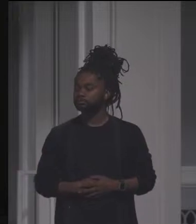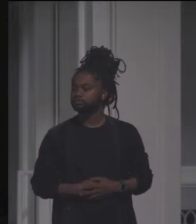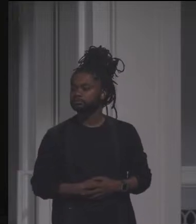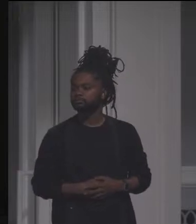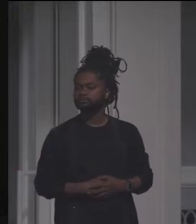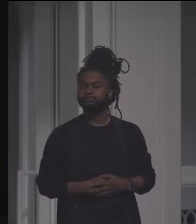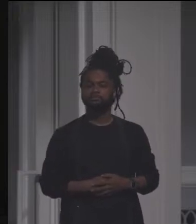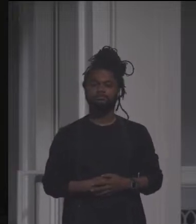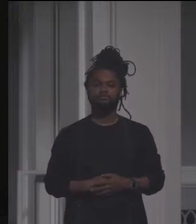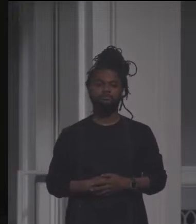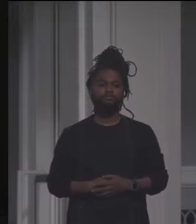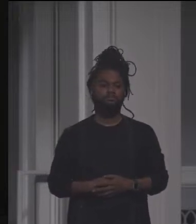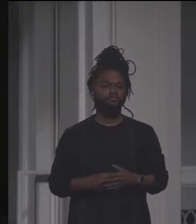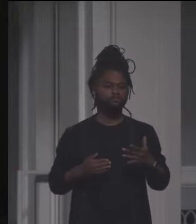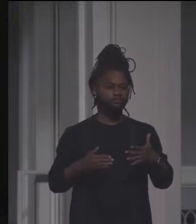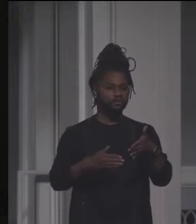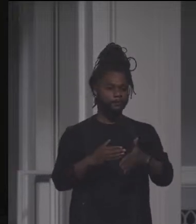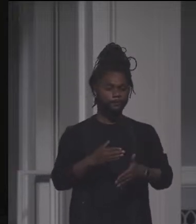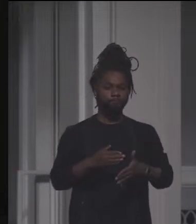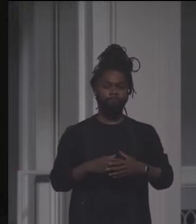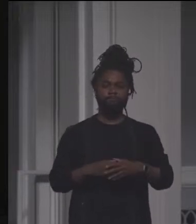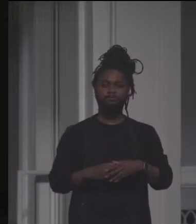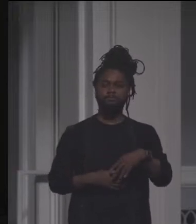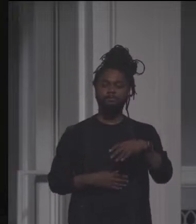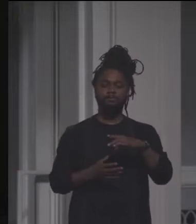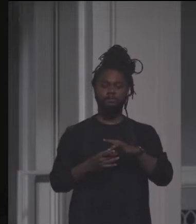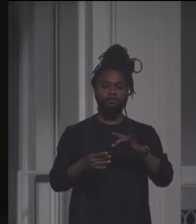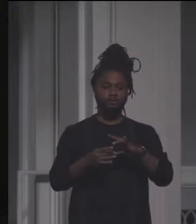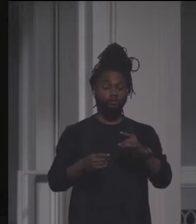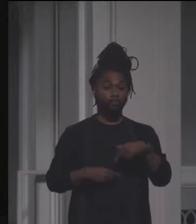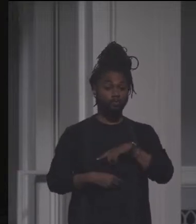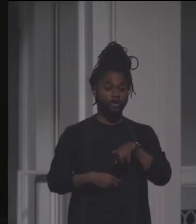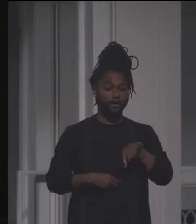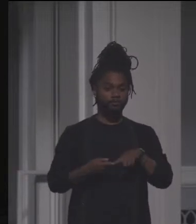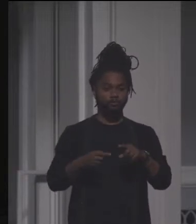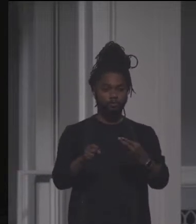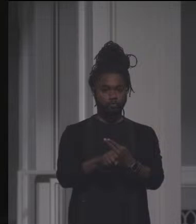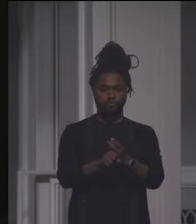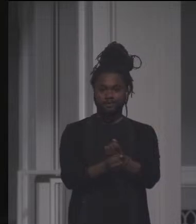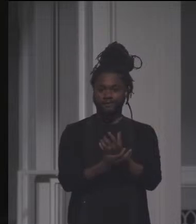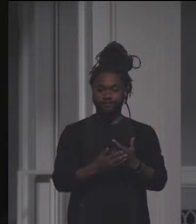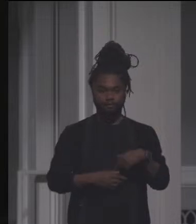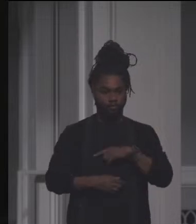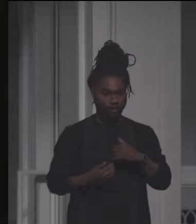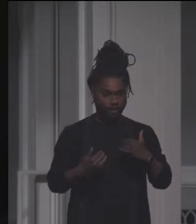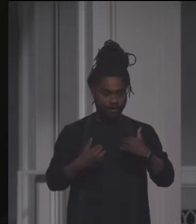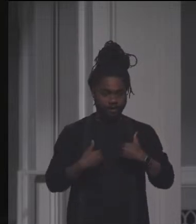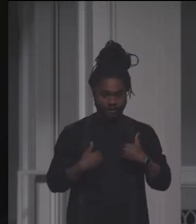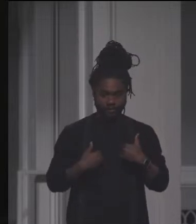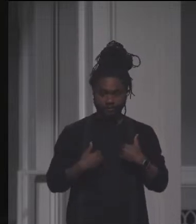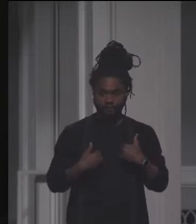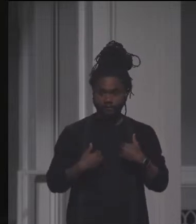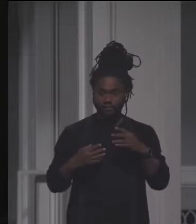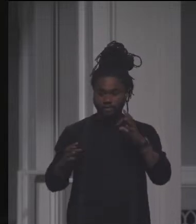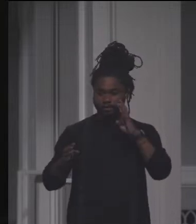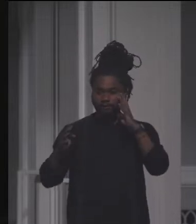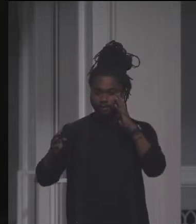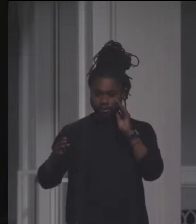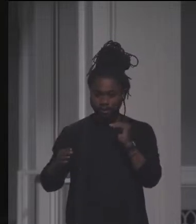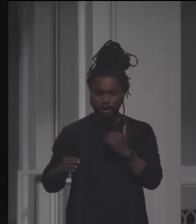Adrienne Rich said, "We must use what we have to invent what we